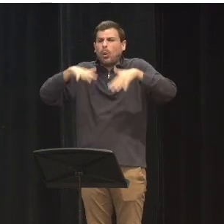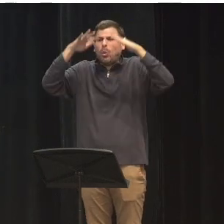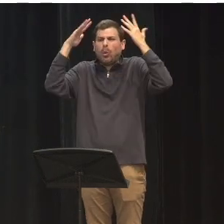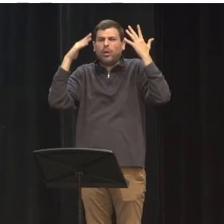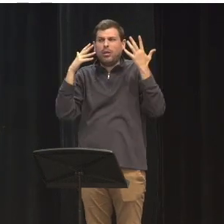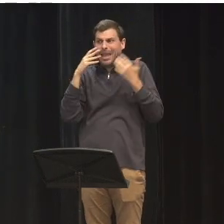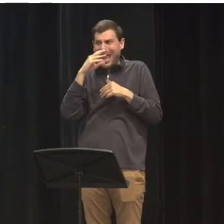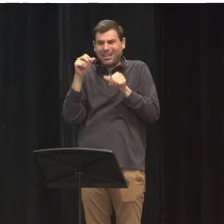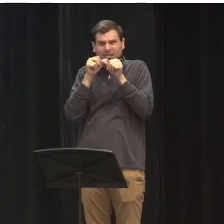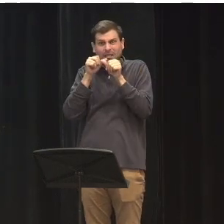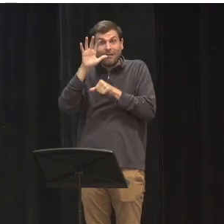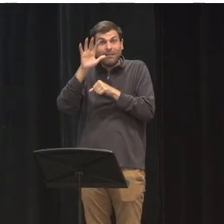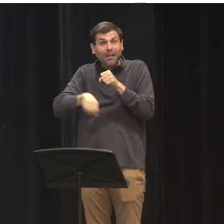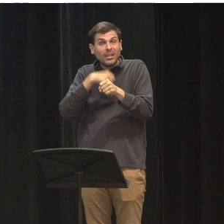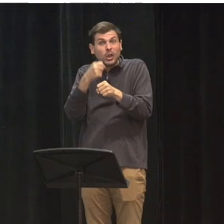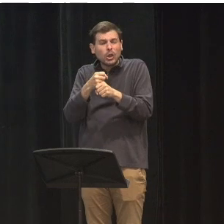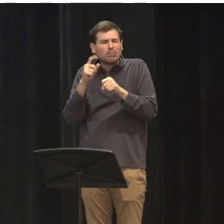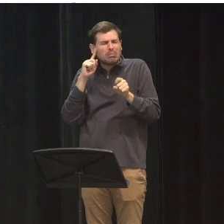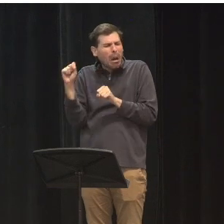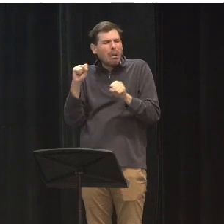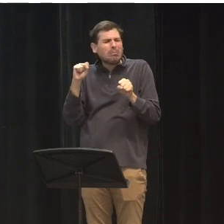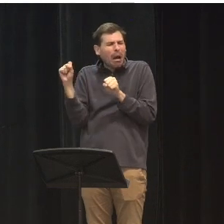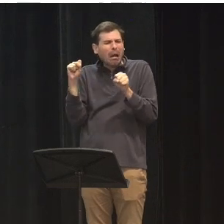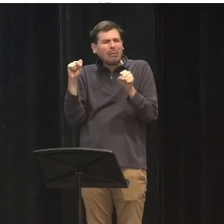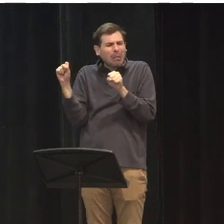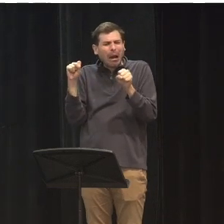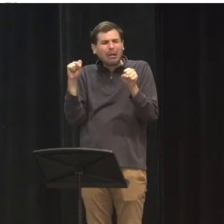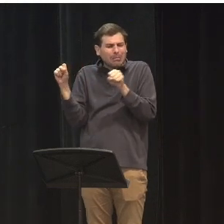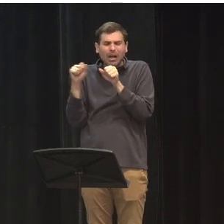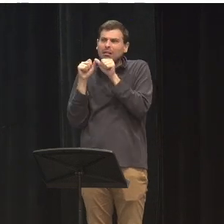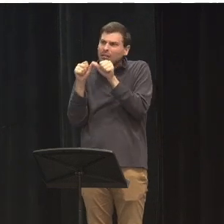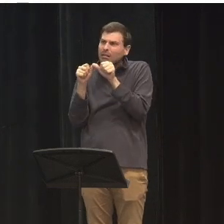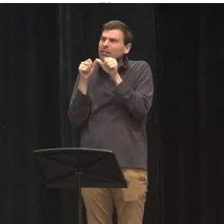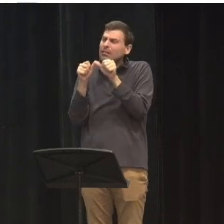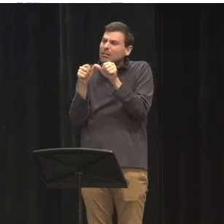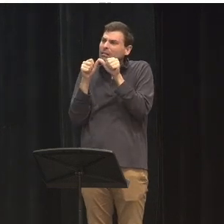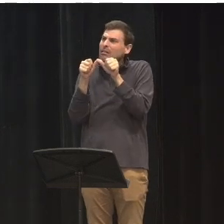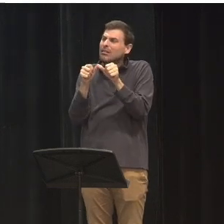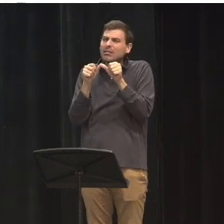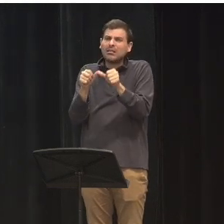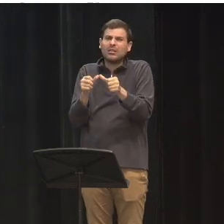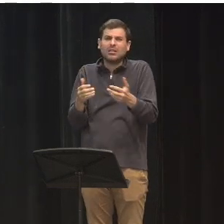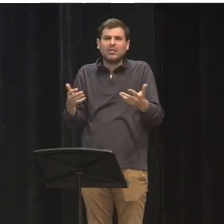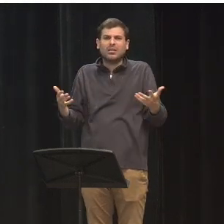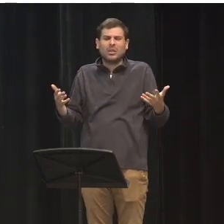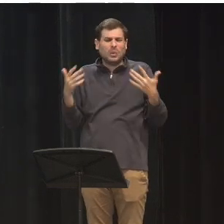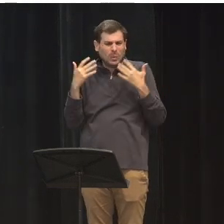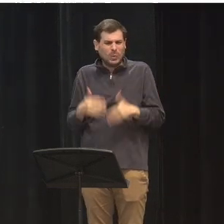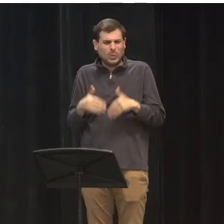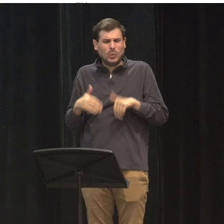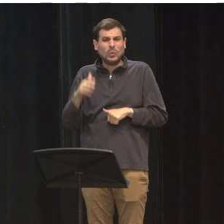for years, then the people who live anywhere near River Terrace, it sounds